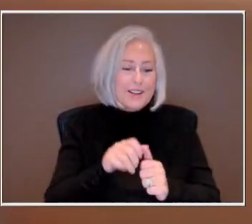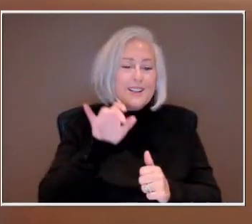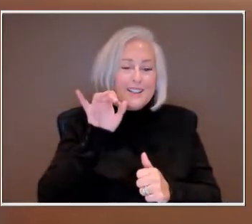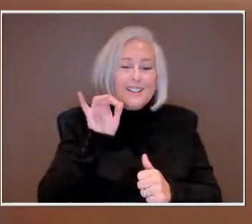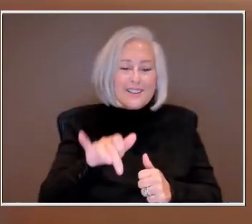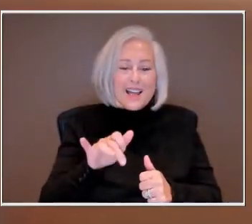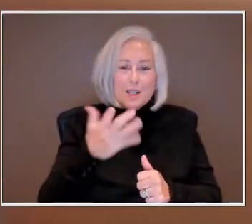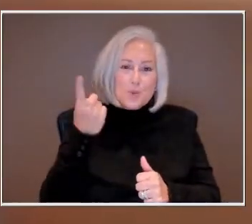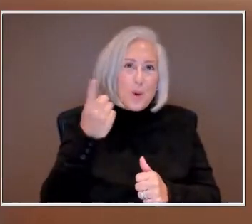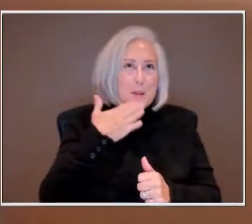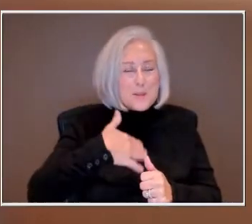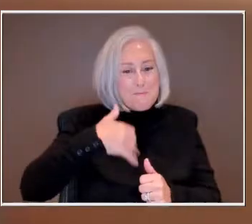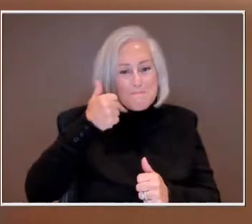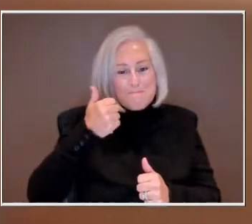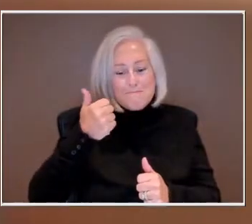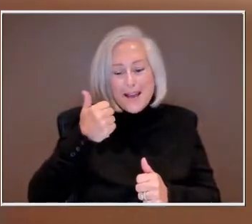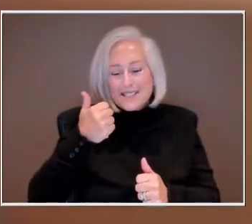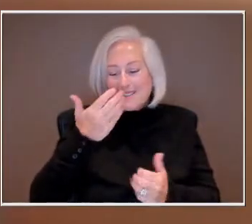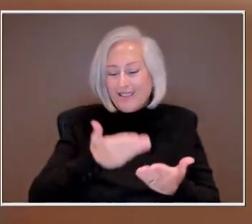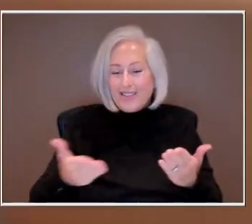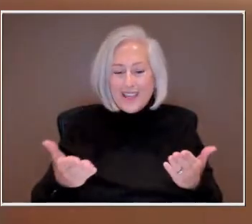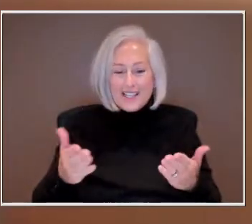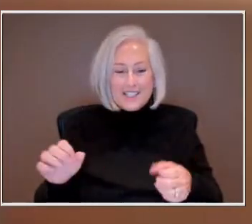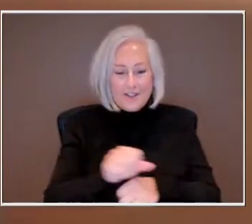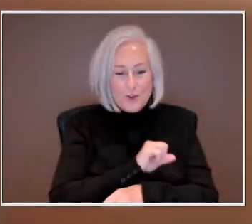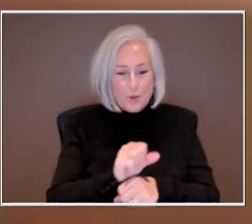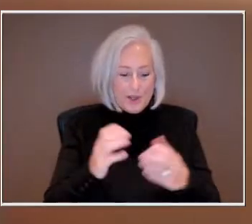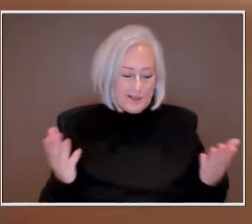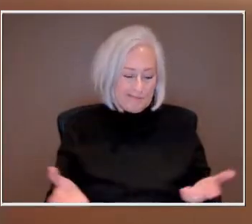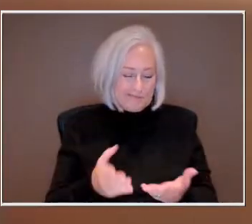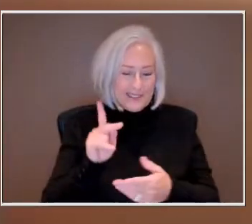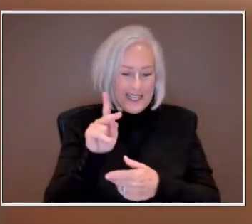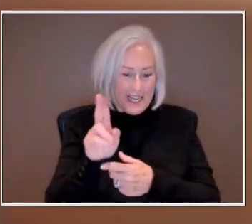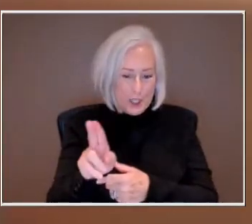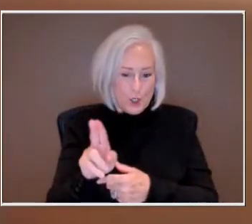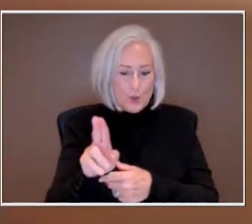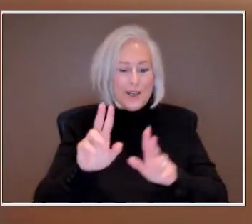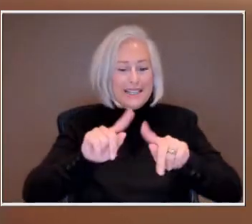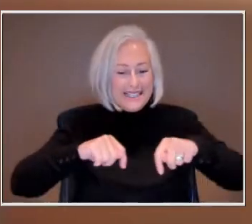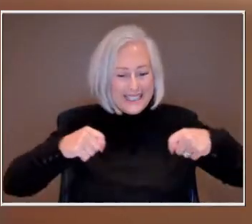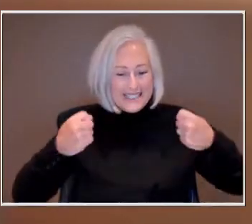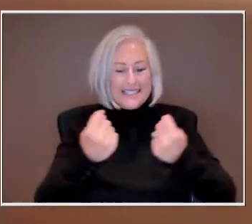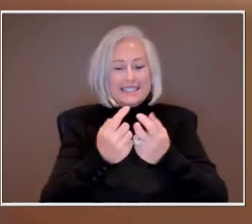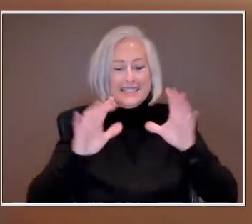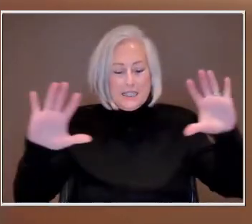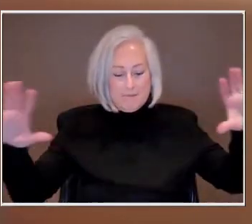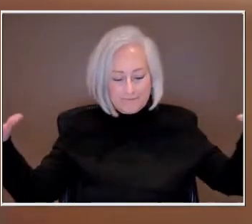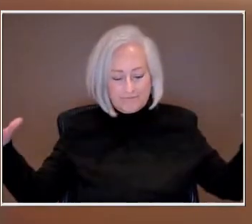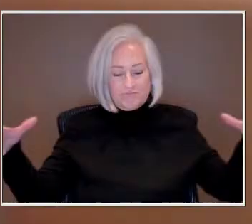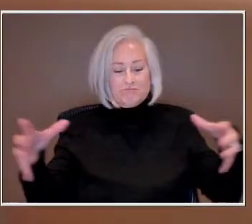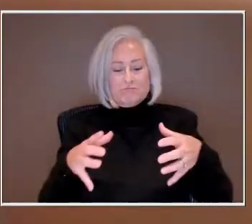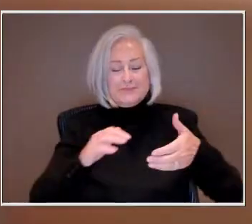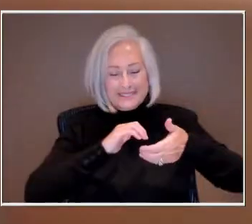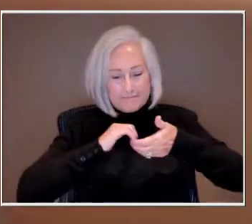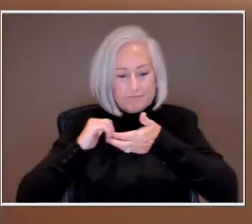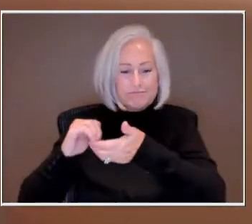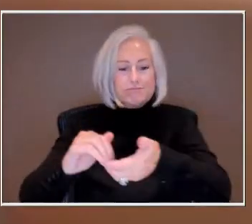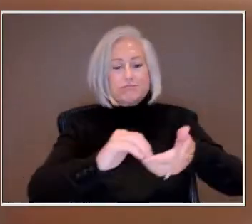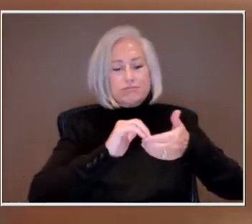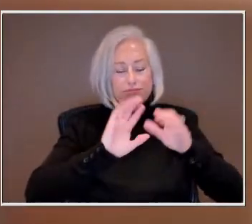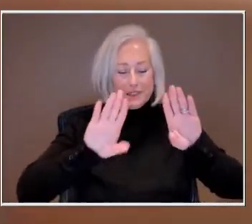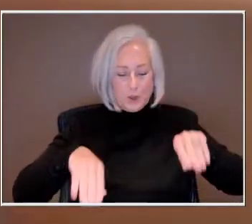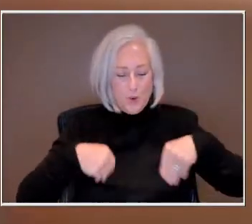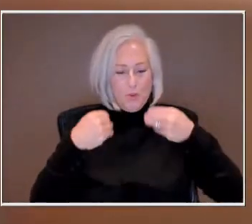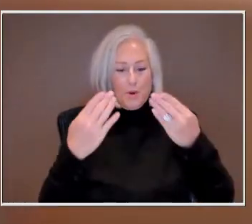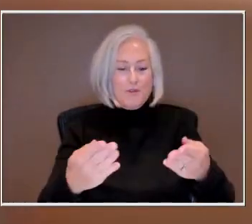about working at this facility, is that just the teamwork and the level of care that we give to